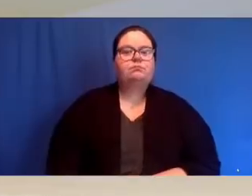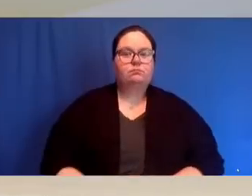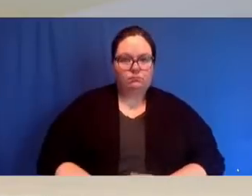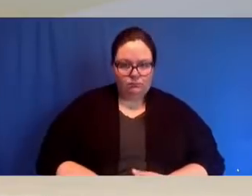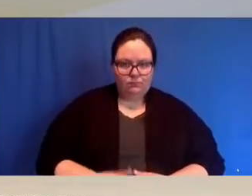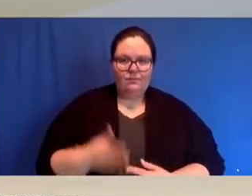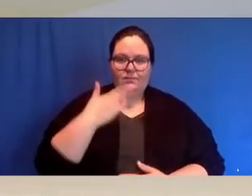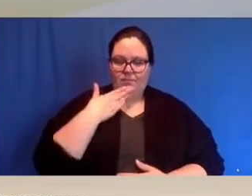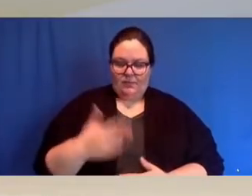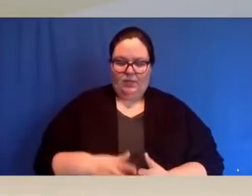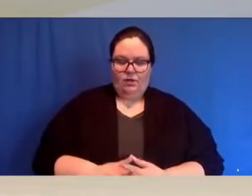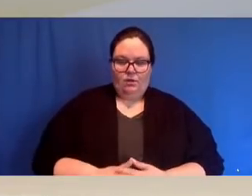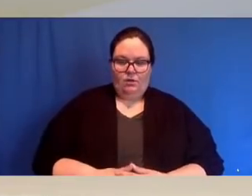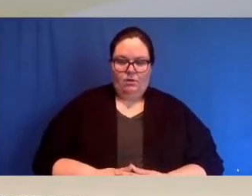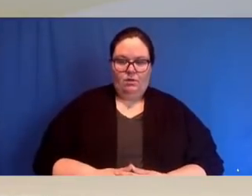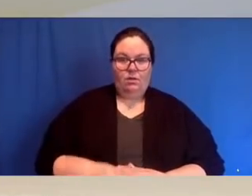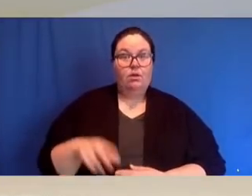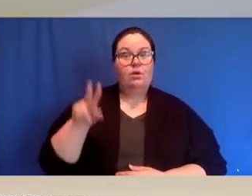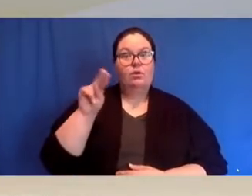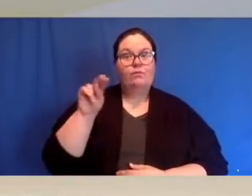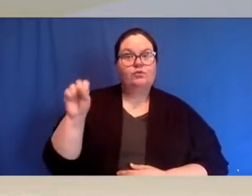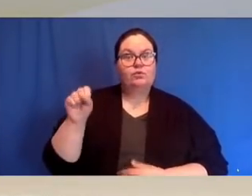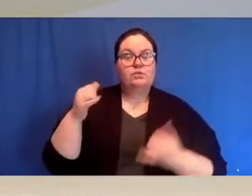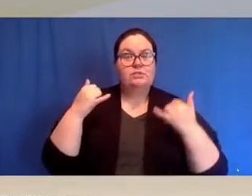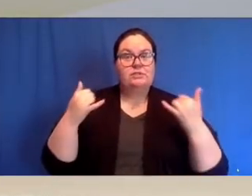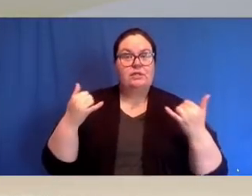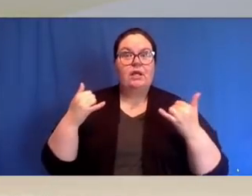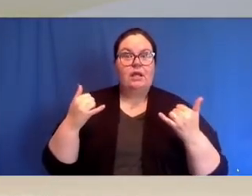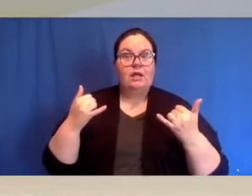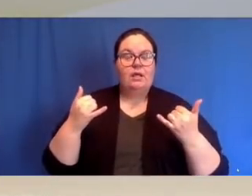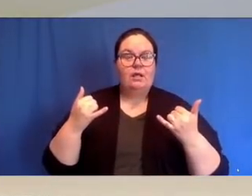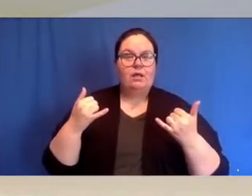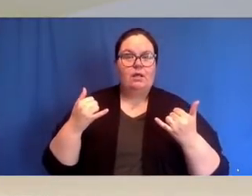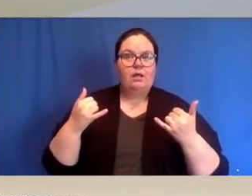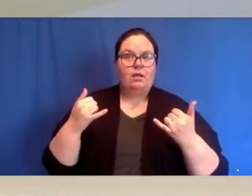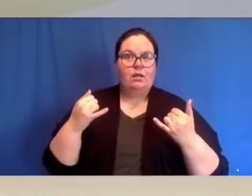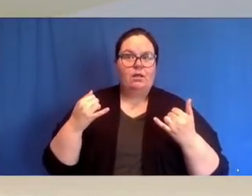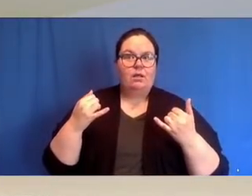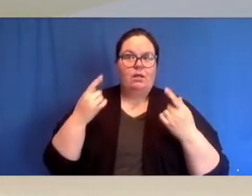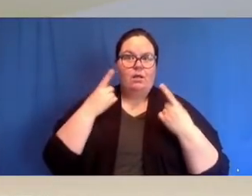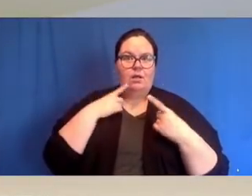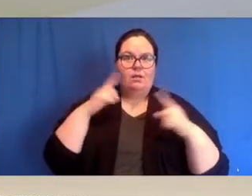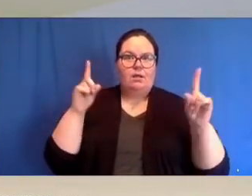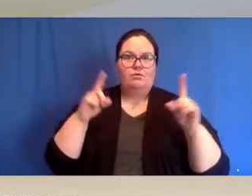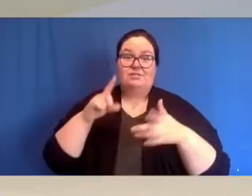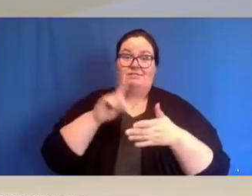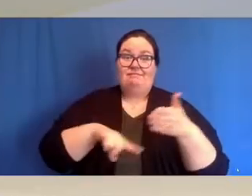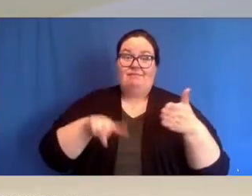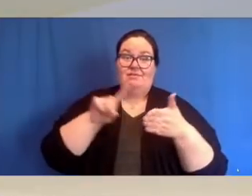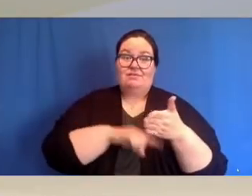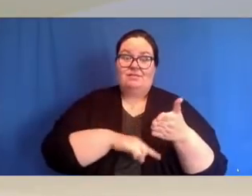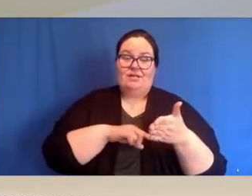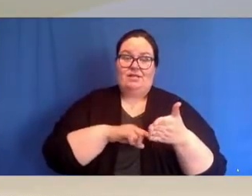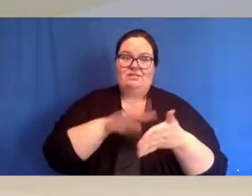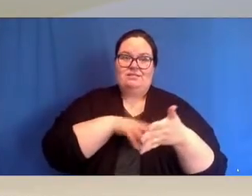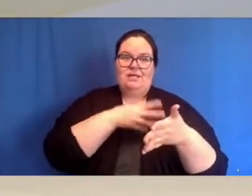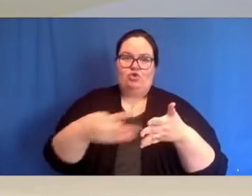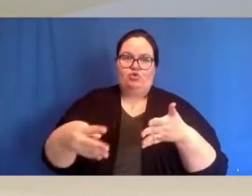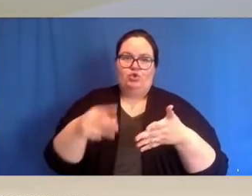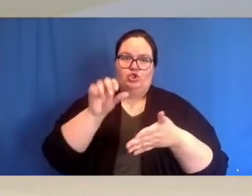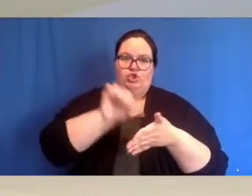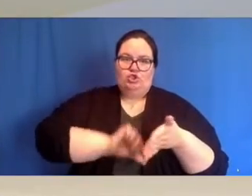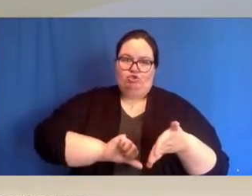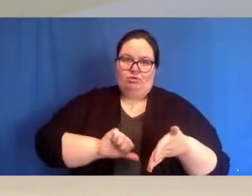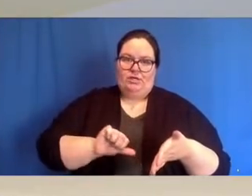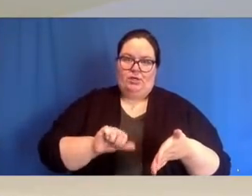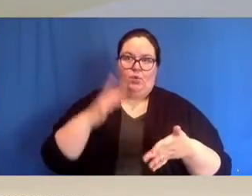Thank you, Premier. Nova Scotia today has announced that it's canceling surgeries, elective surgeries, again, out